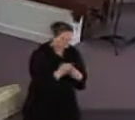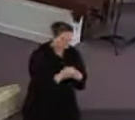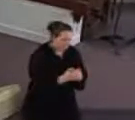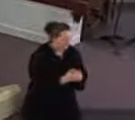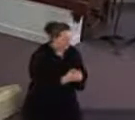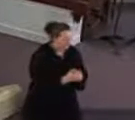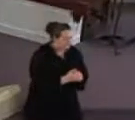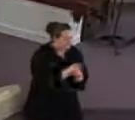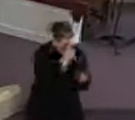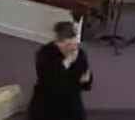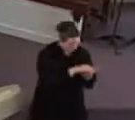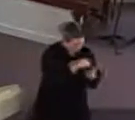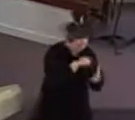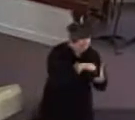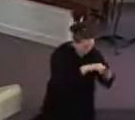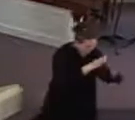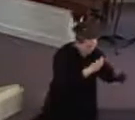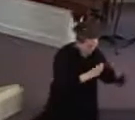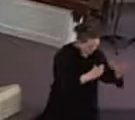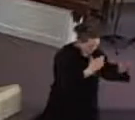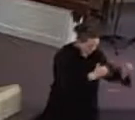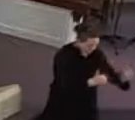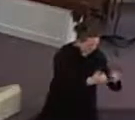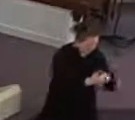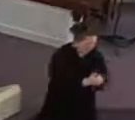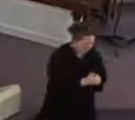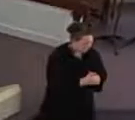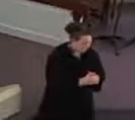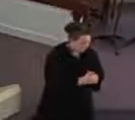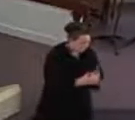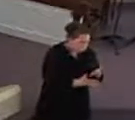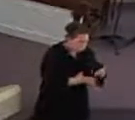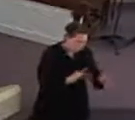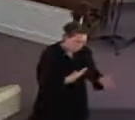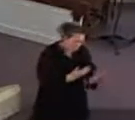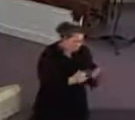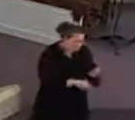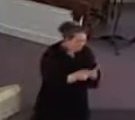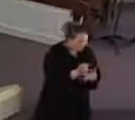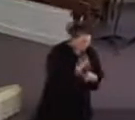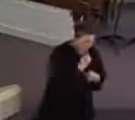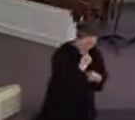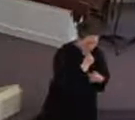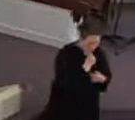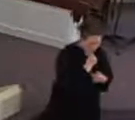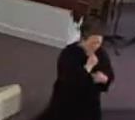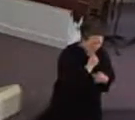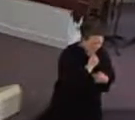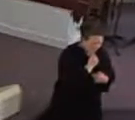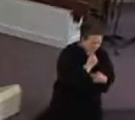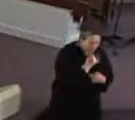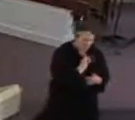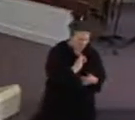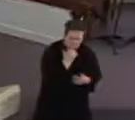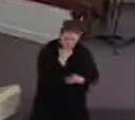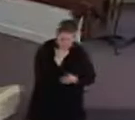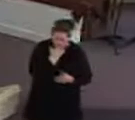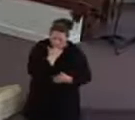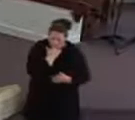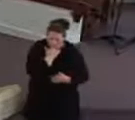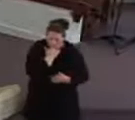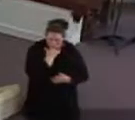And I believe in this house today that there perhaps is someone who would say, "I've been wrong."